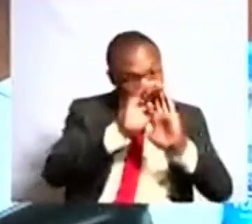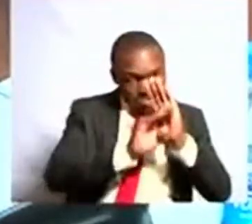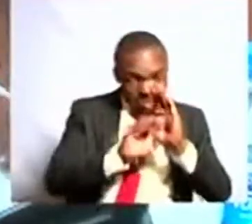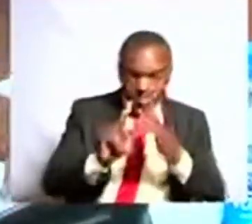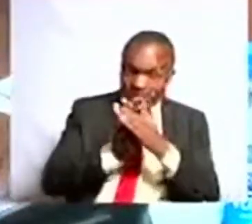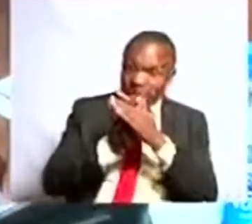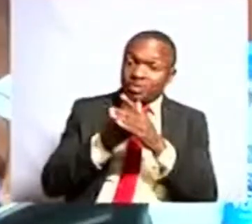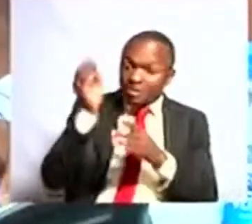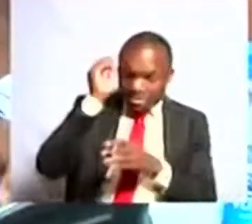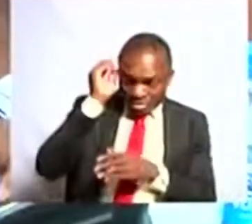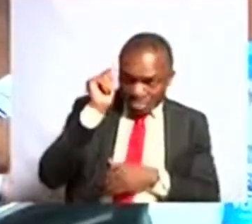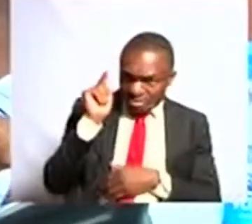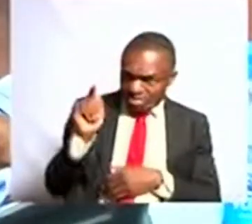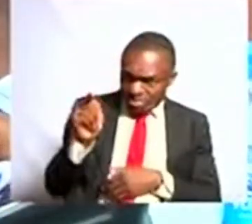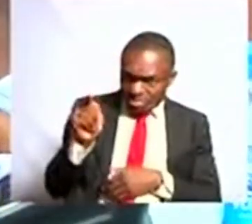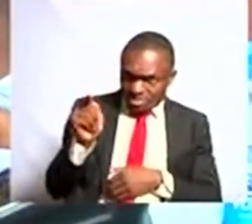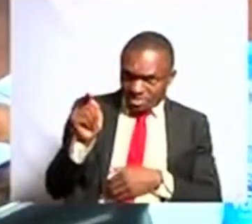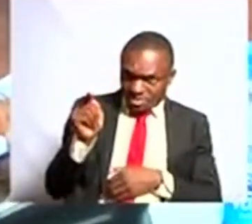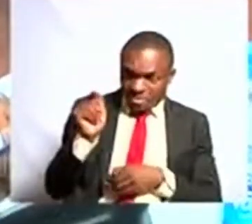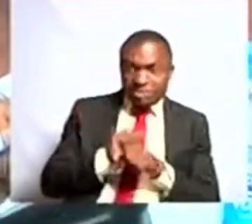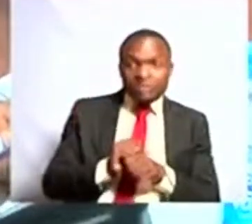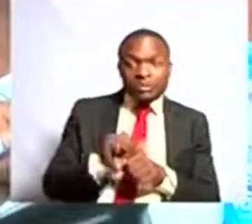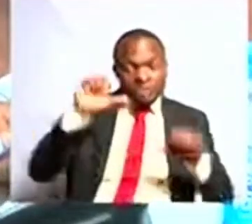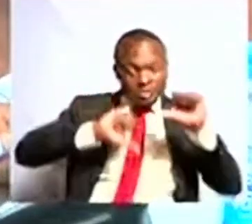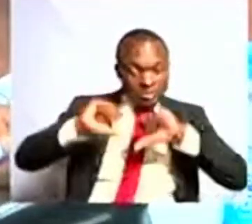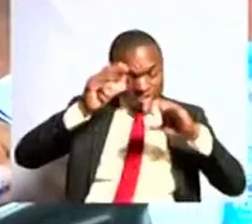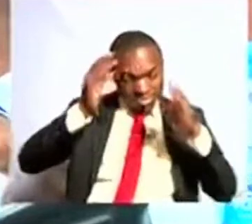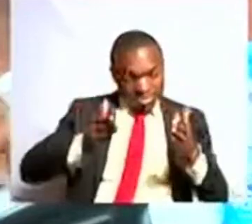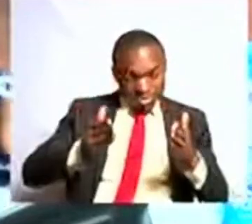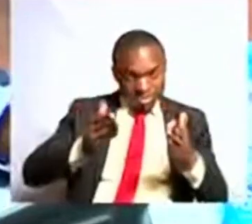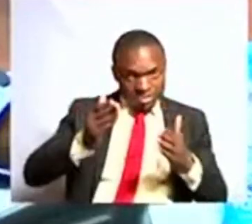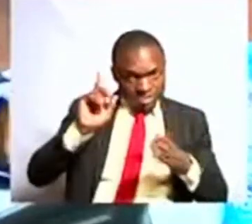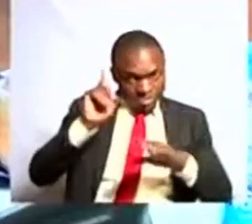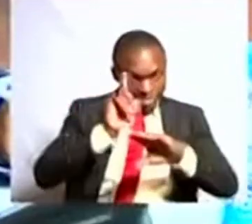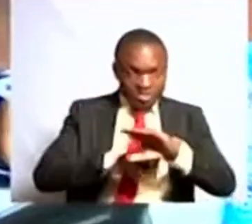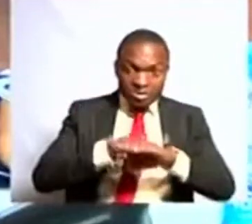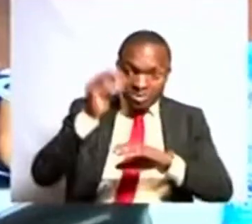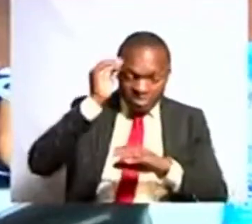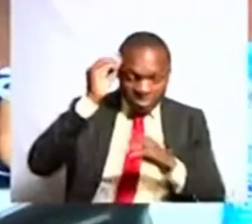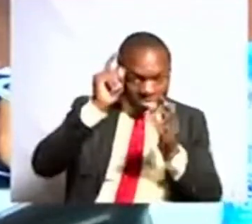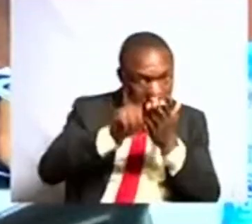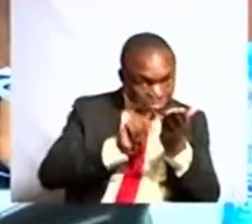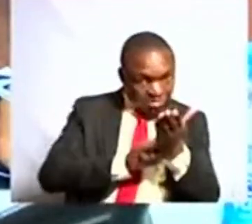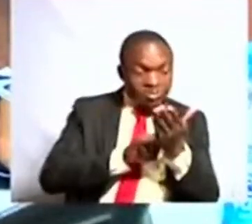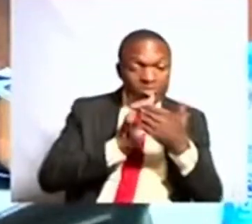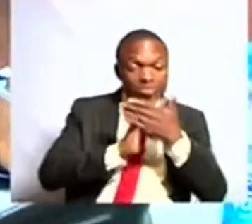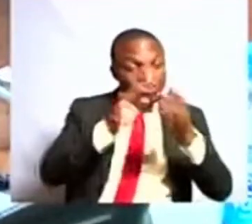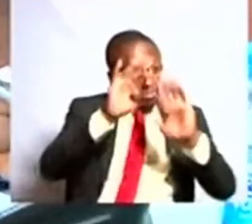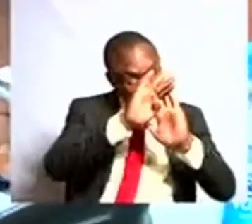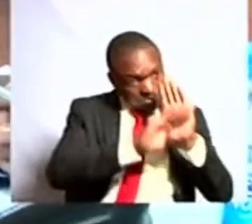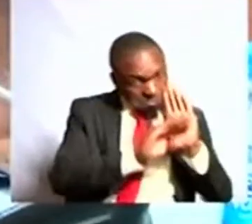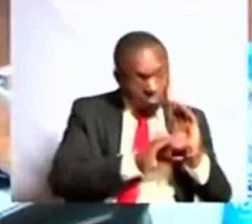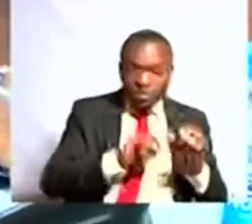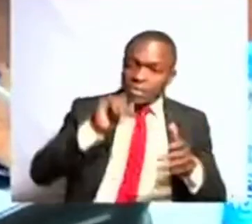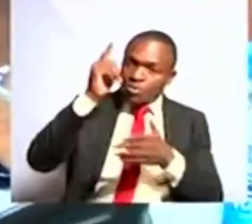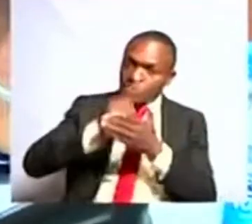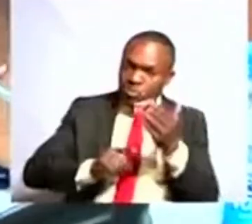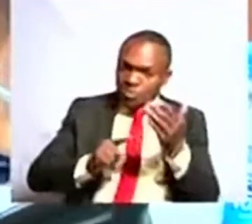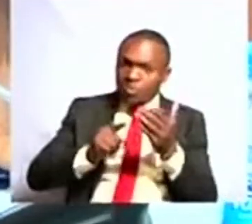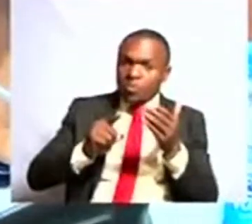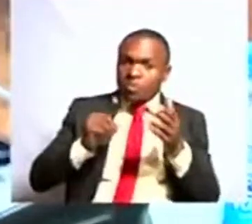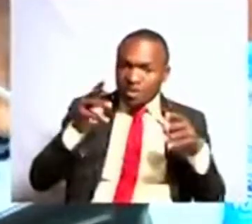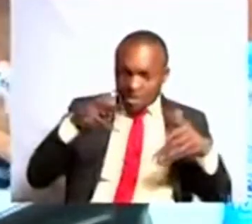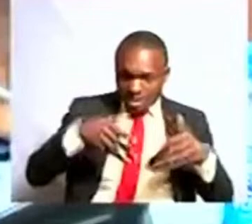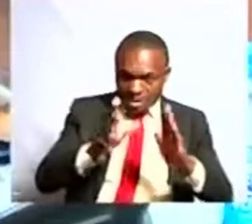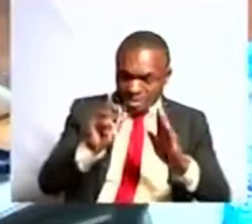you that we know that you are a seasoned auditor and you know the rules and guidelines. I mean, what motivated you